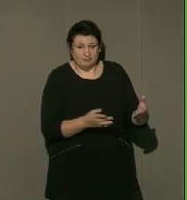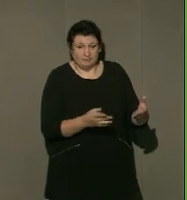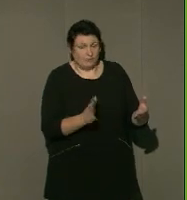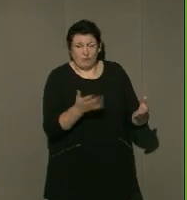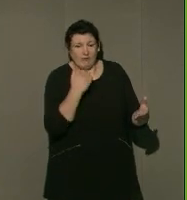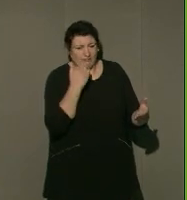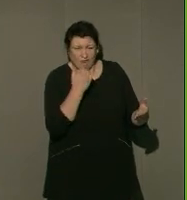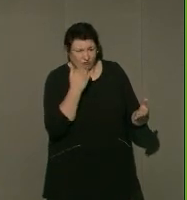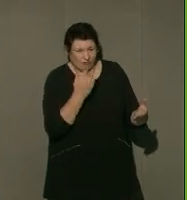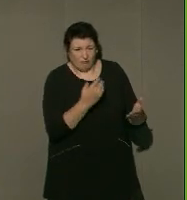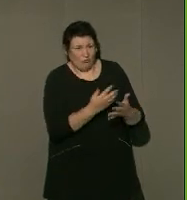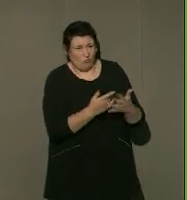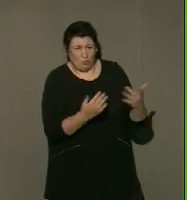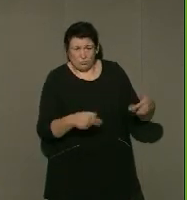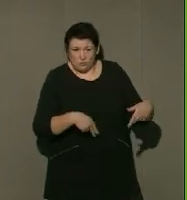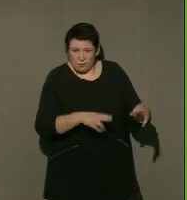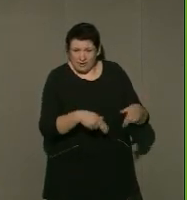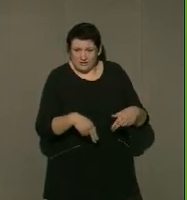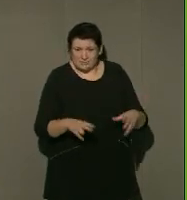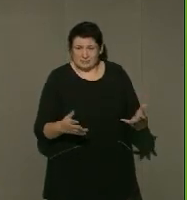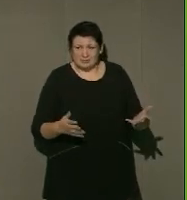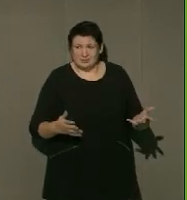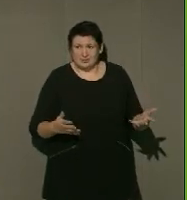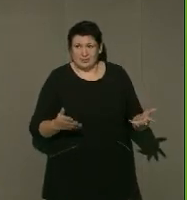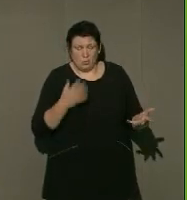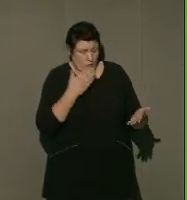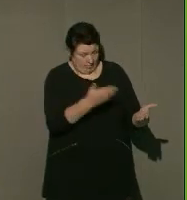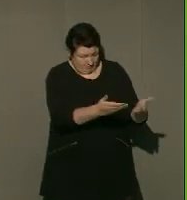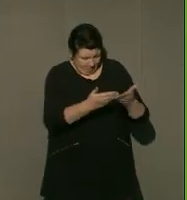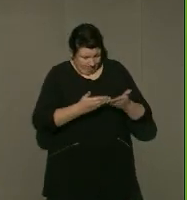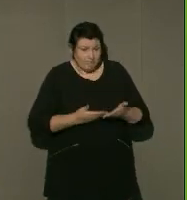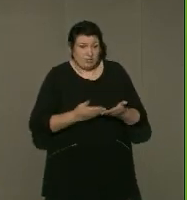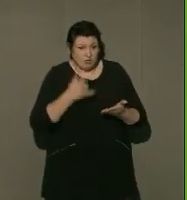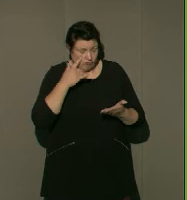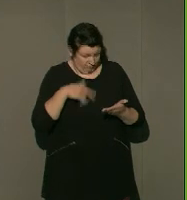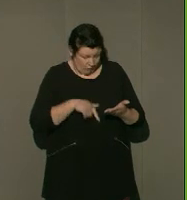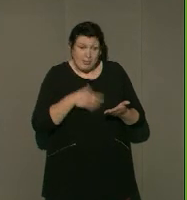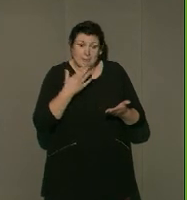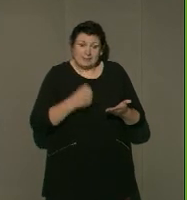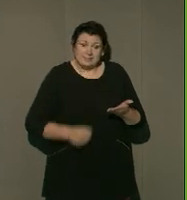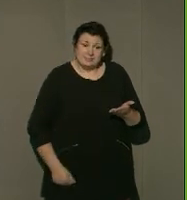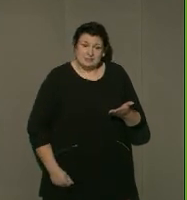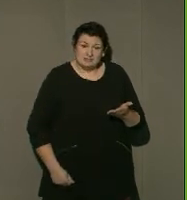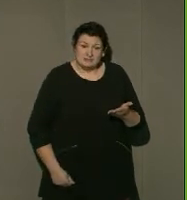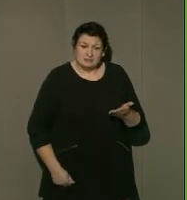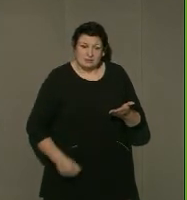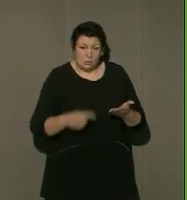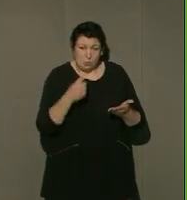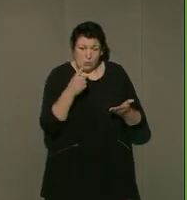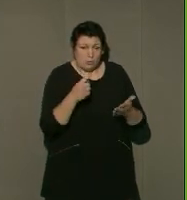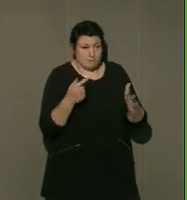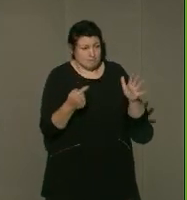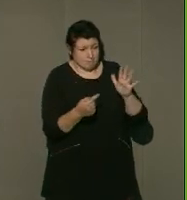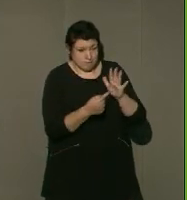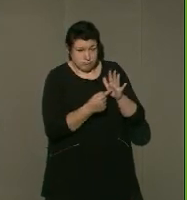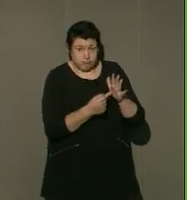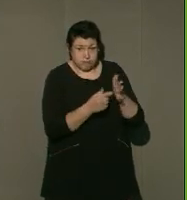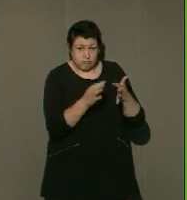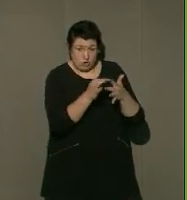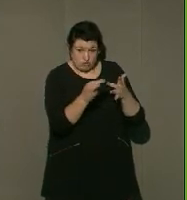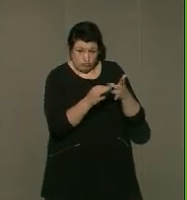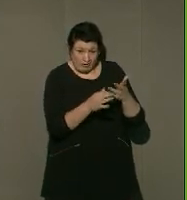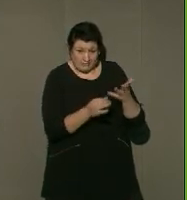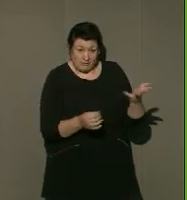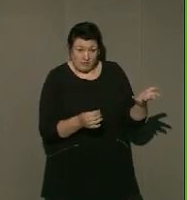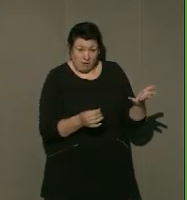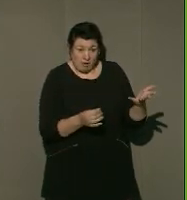many ways when it came to us for review. The one criterion, the significant criterion we were measuring